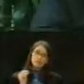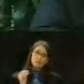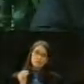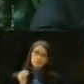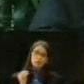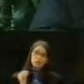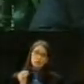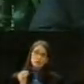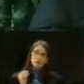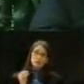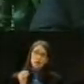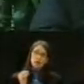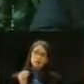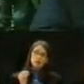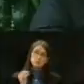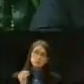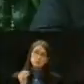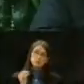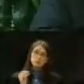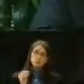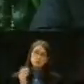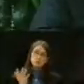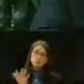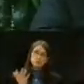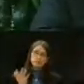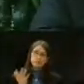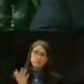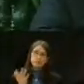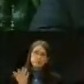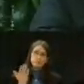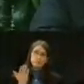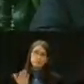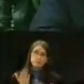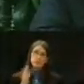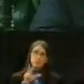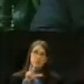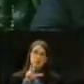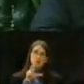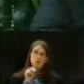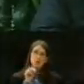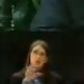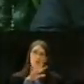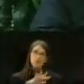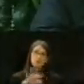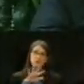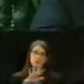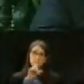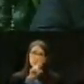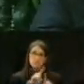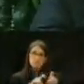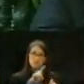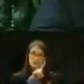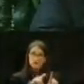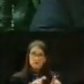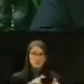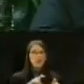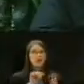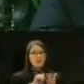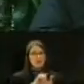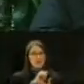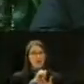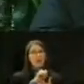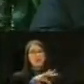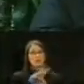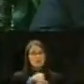approximately 30 or so depositions. They take an enormous amount of time, and they take an enormous amount of your time.